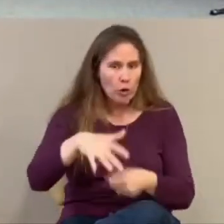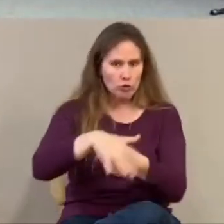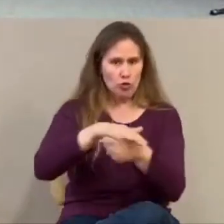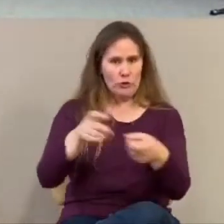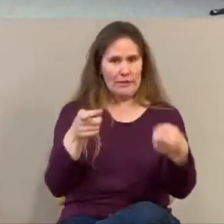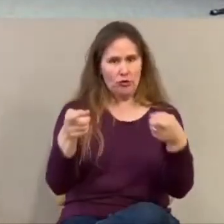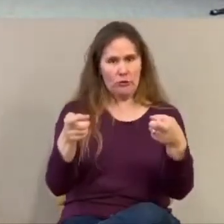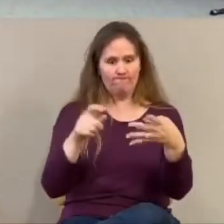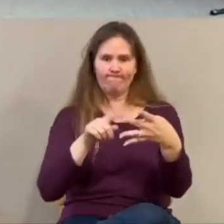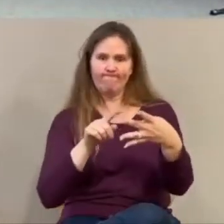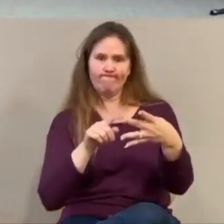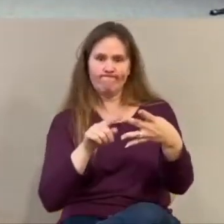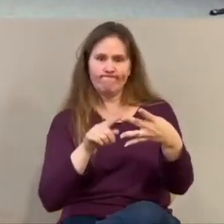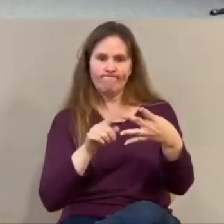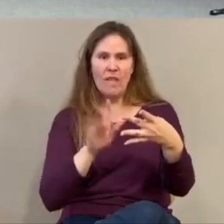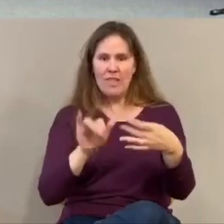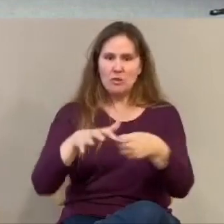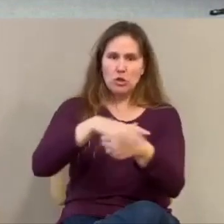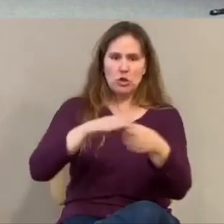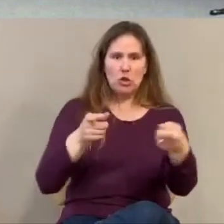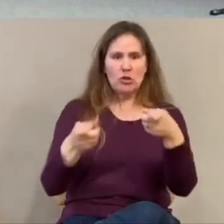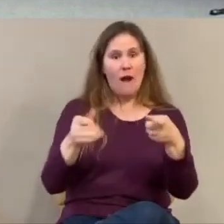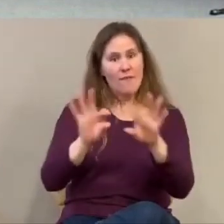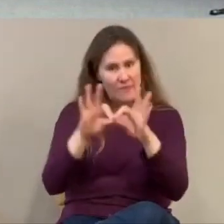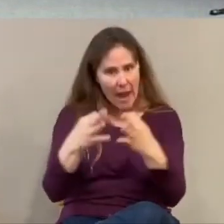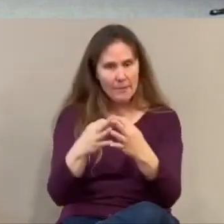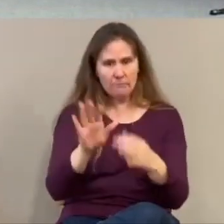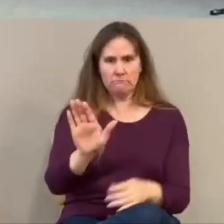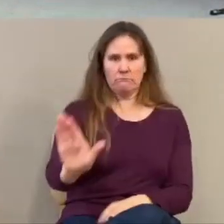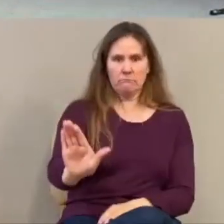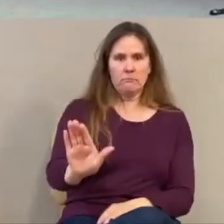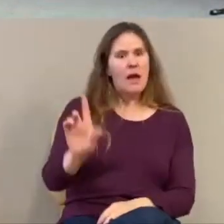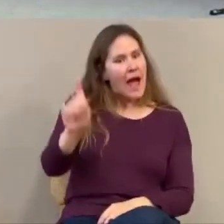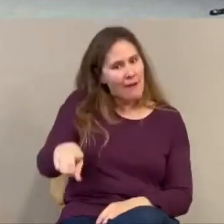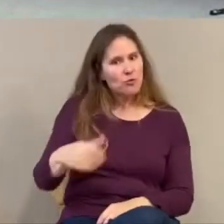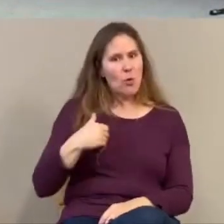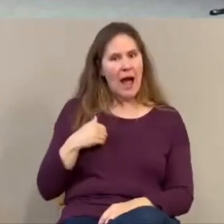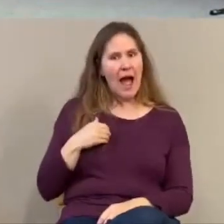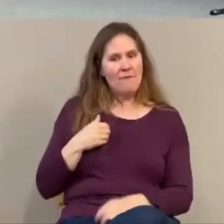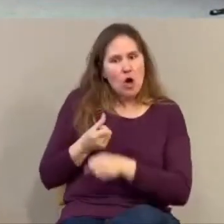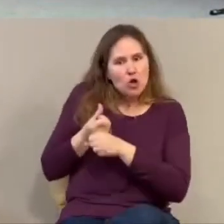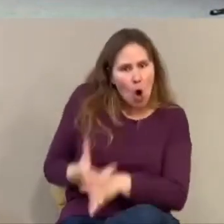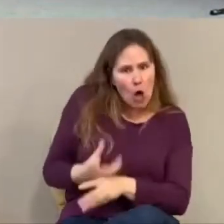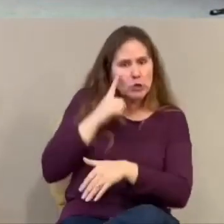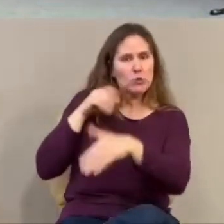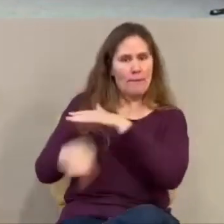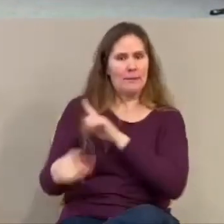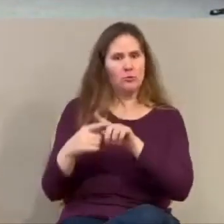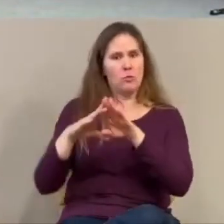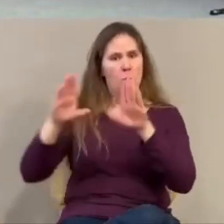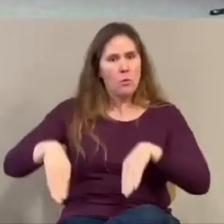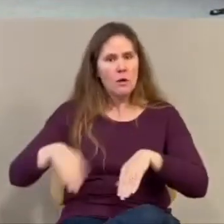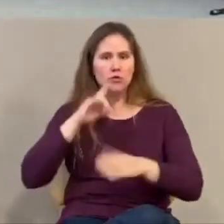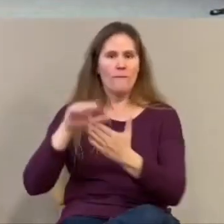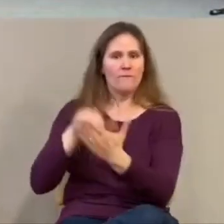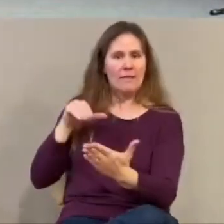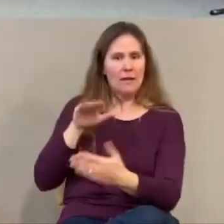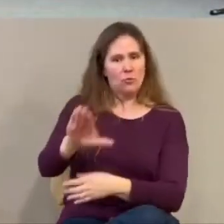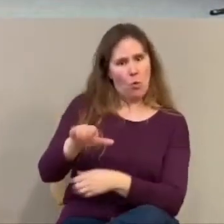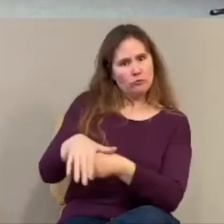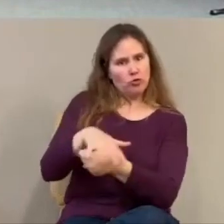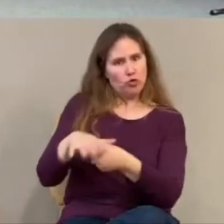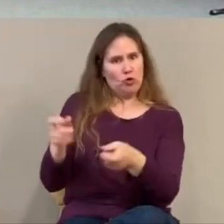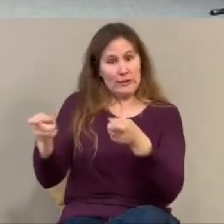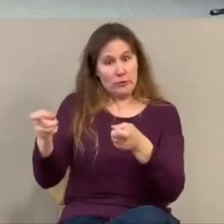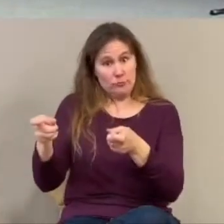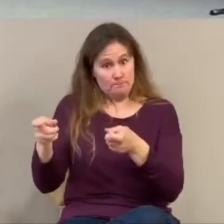jurisdiction. It's the jurisdiction of the family, and they have to have a cause for coming in and violating your